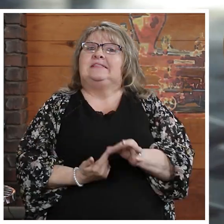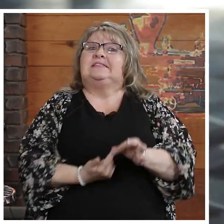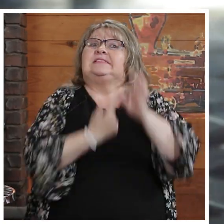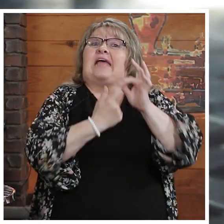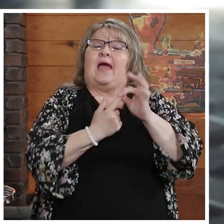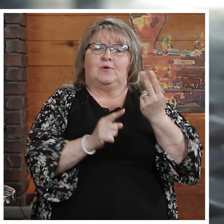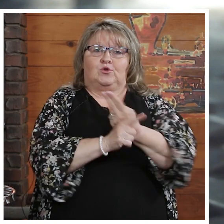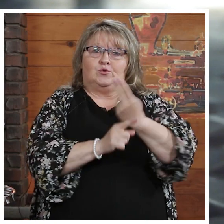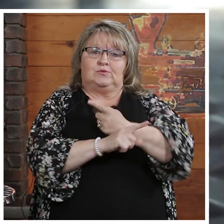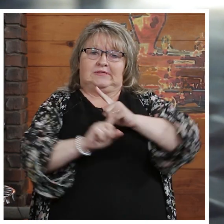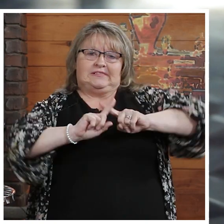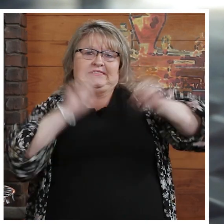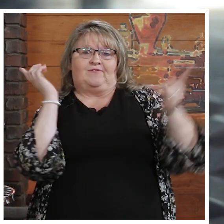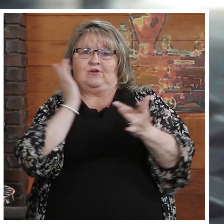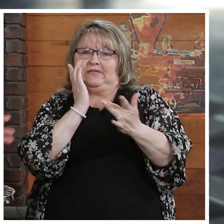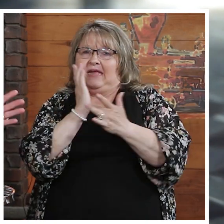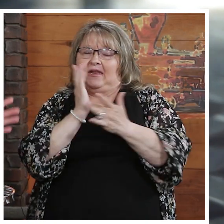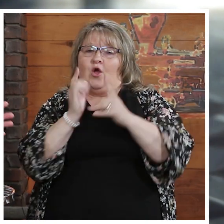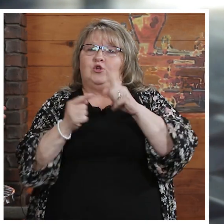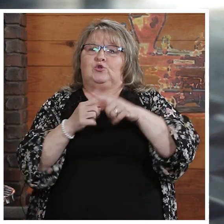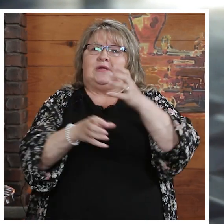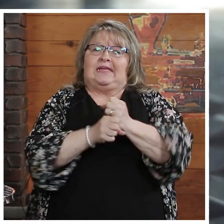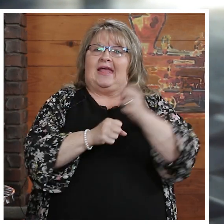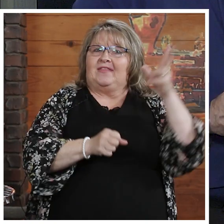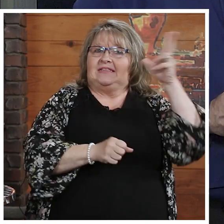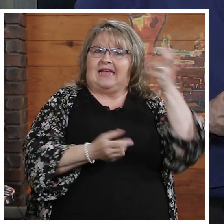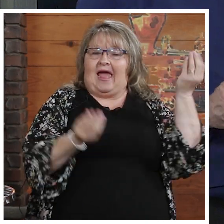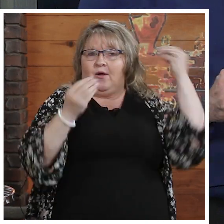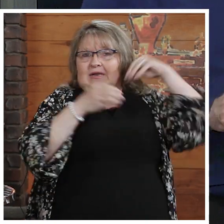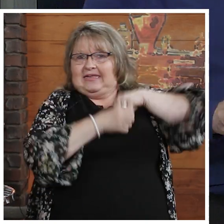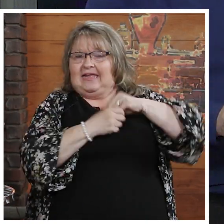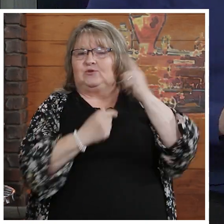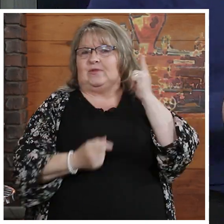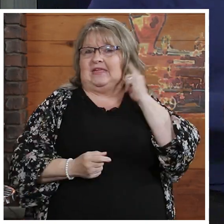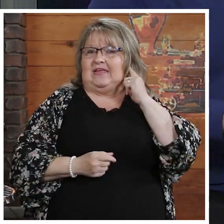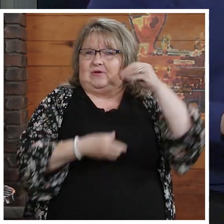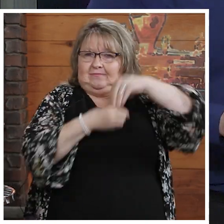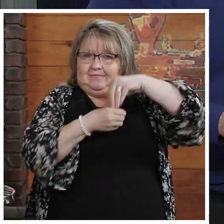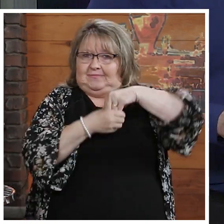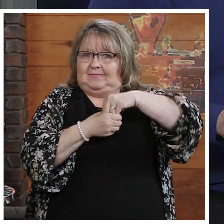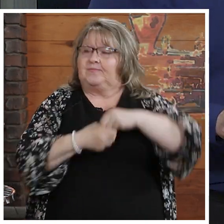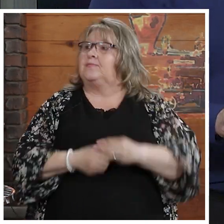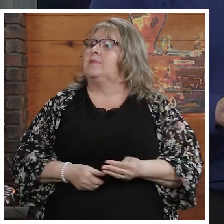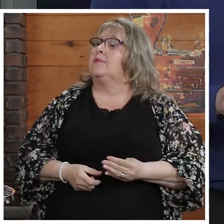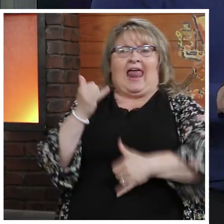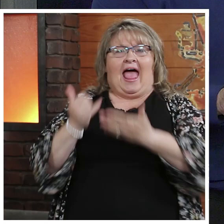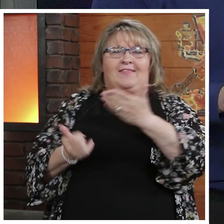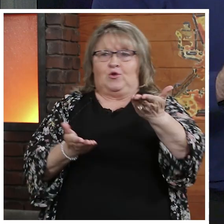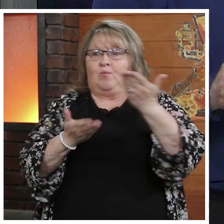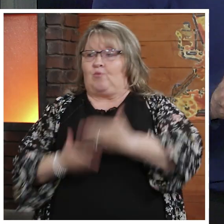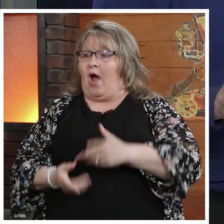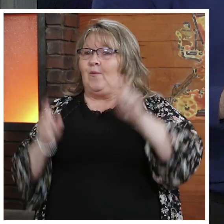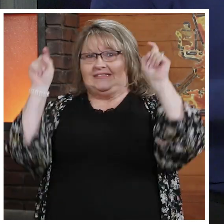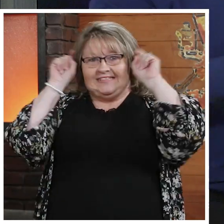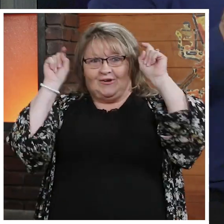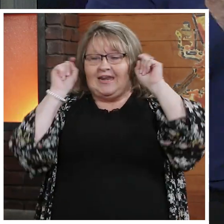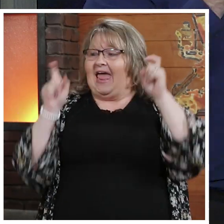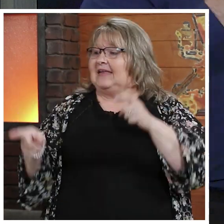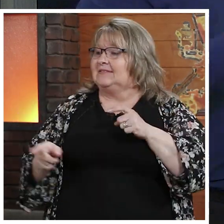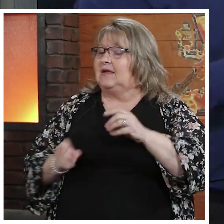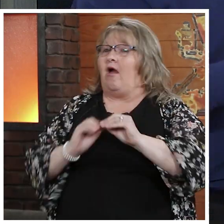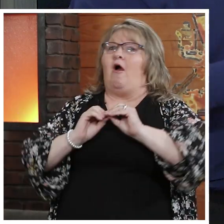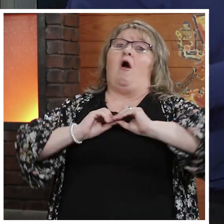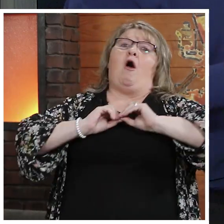different technology to get that sound into the inner ear. Okay, and the last thing you brought were hearing aids, which obviously